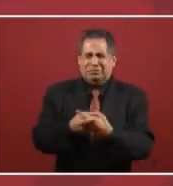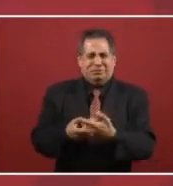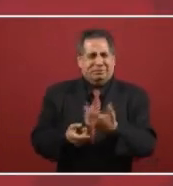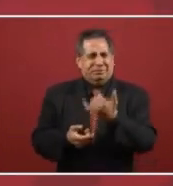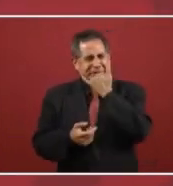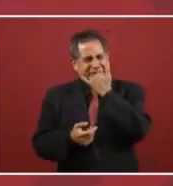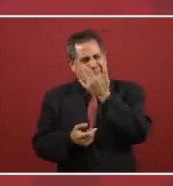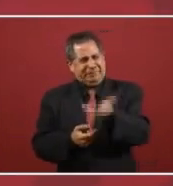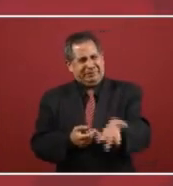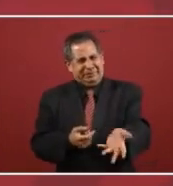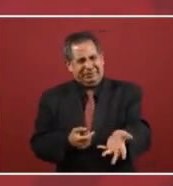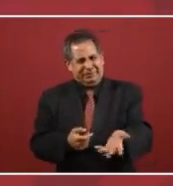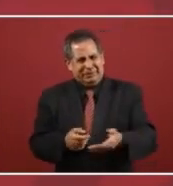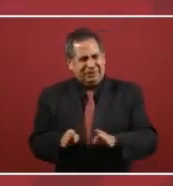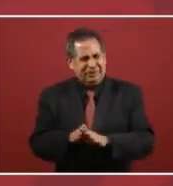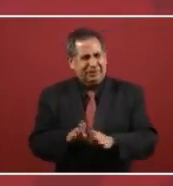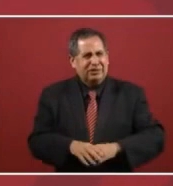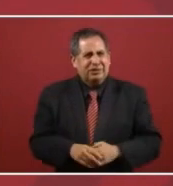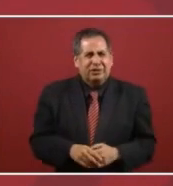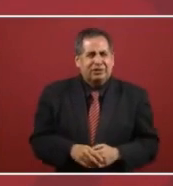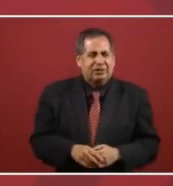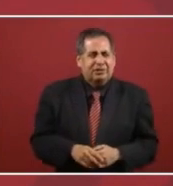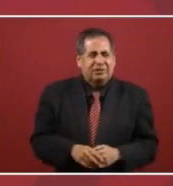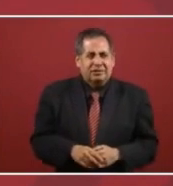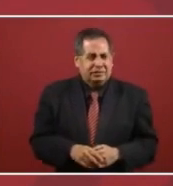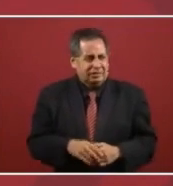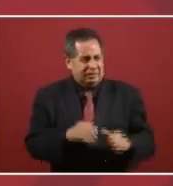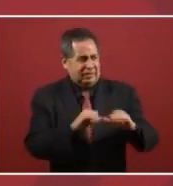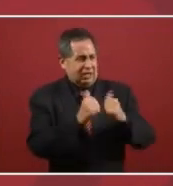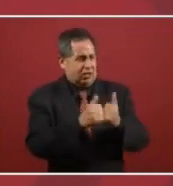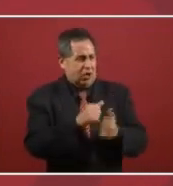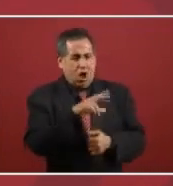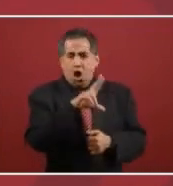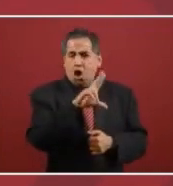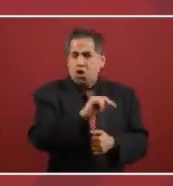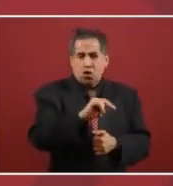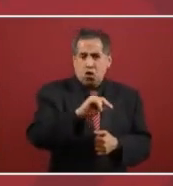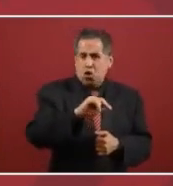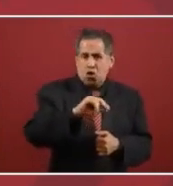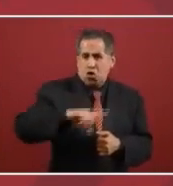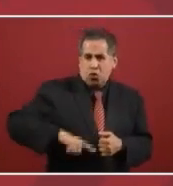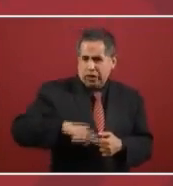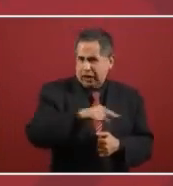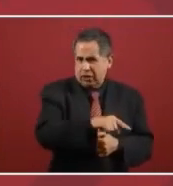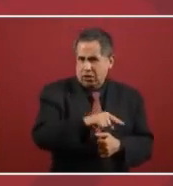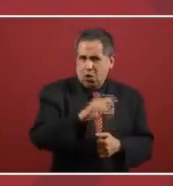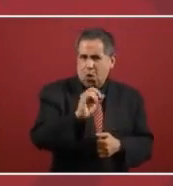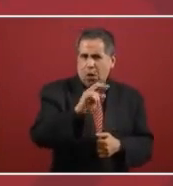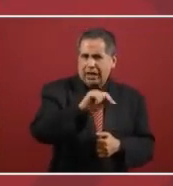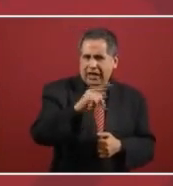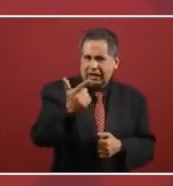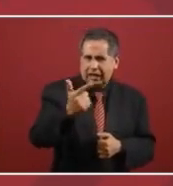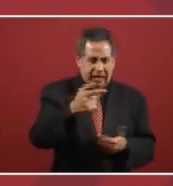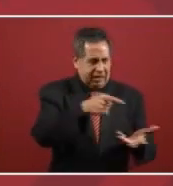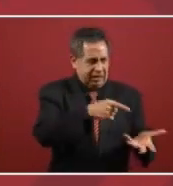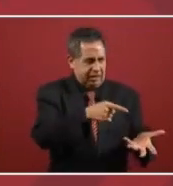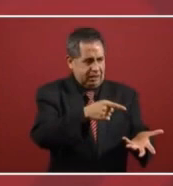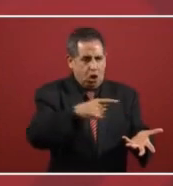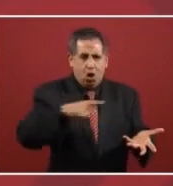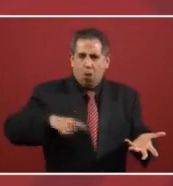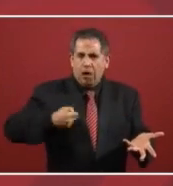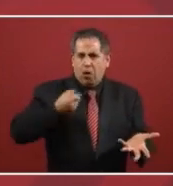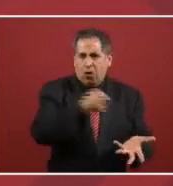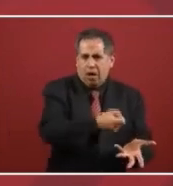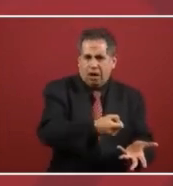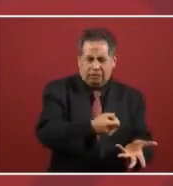That's goes against itself. How can you give? How is it that